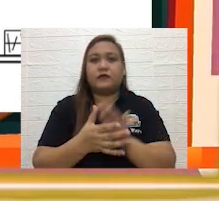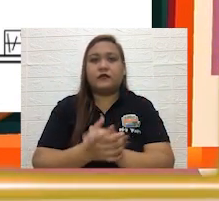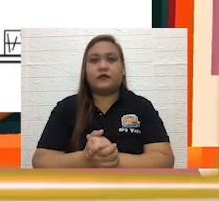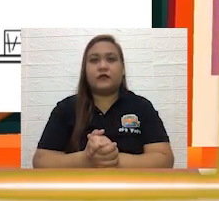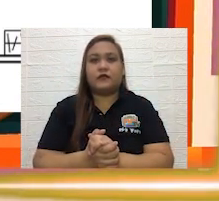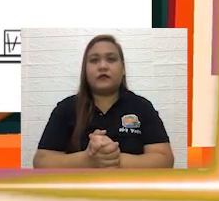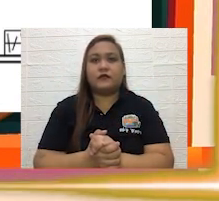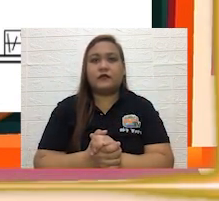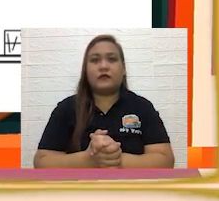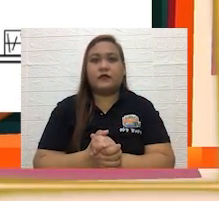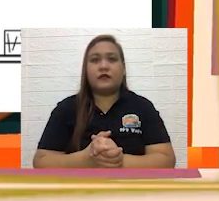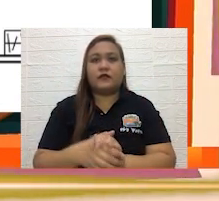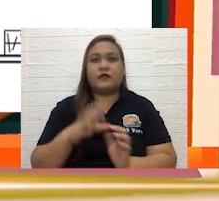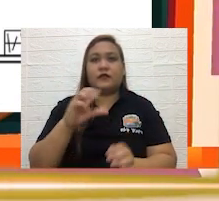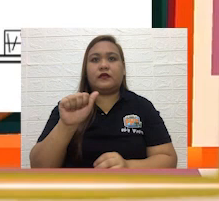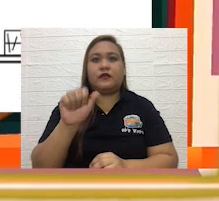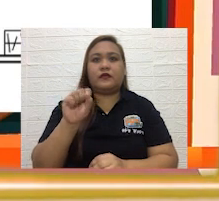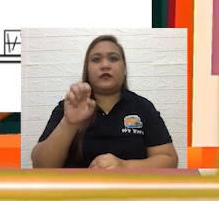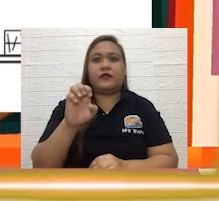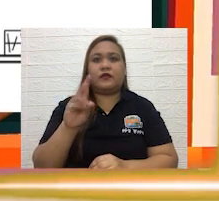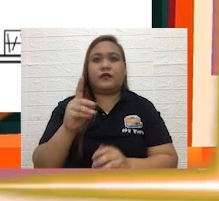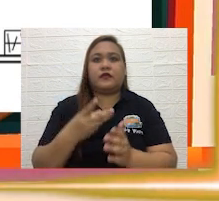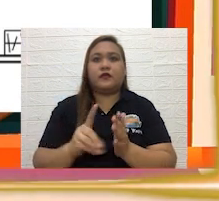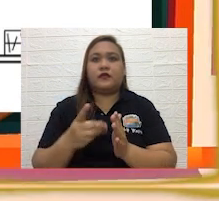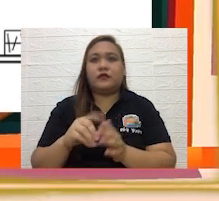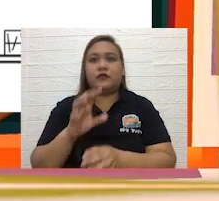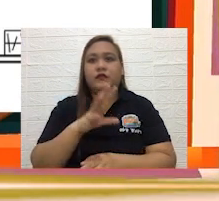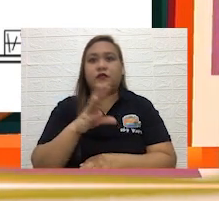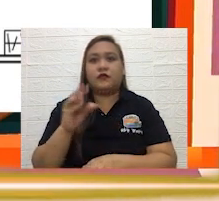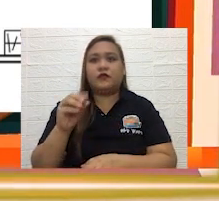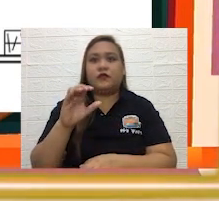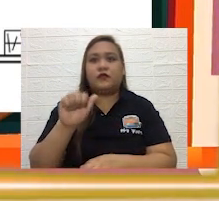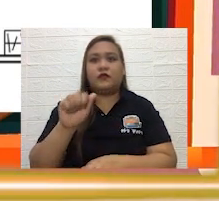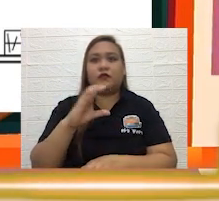double swing door, case door, and accordion door.